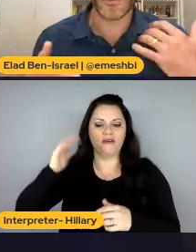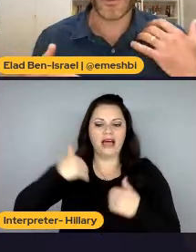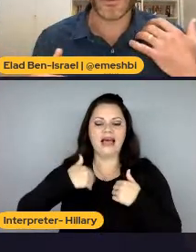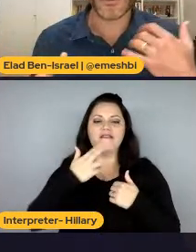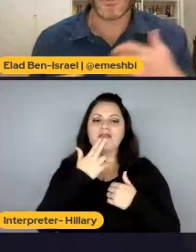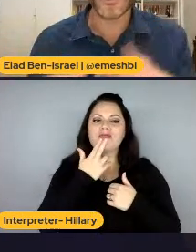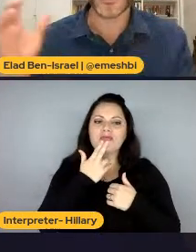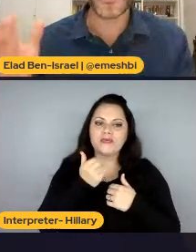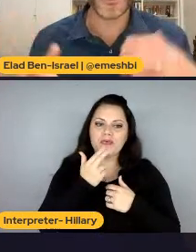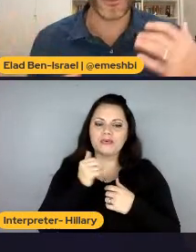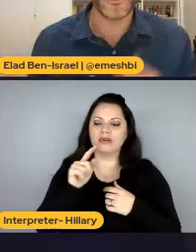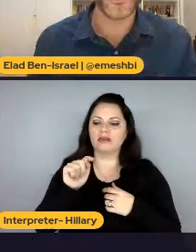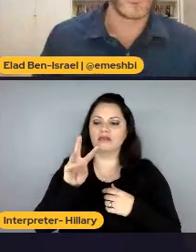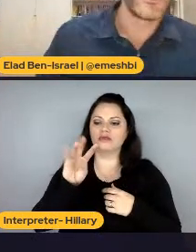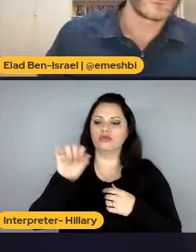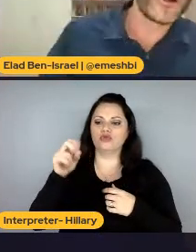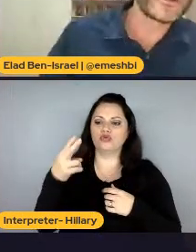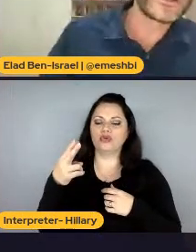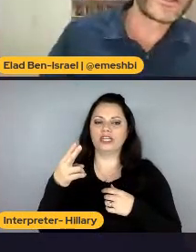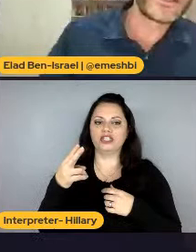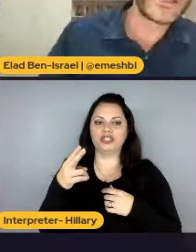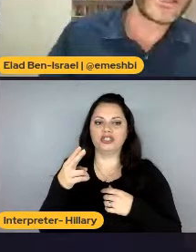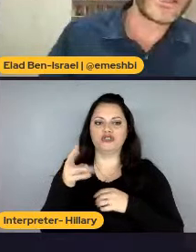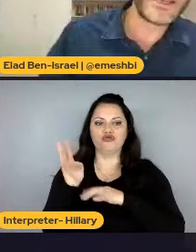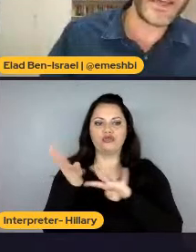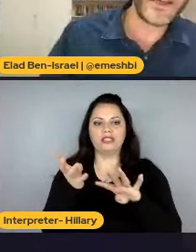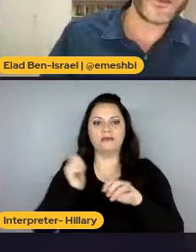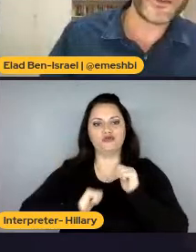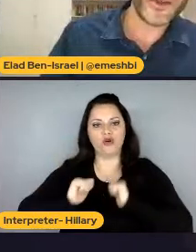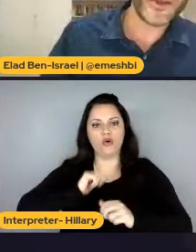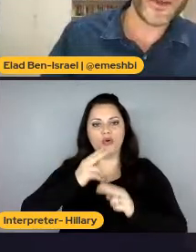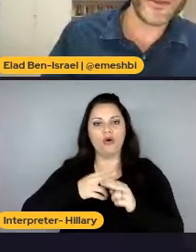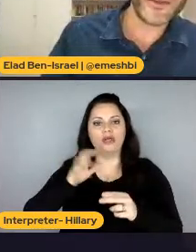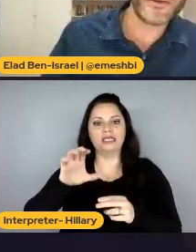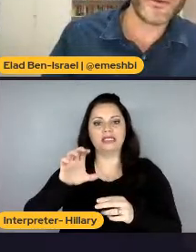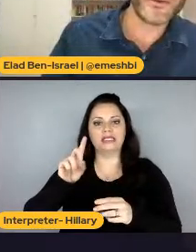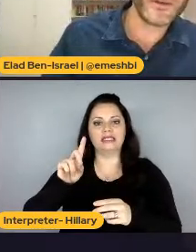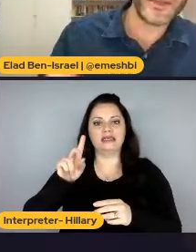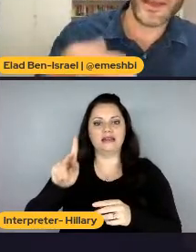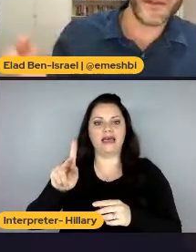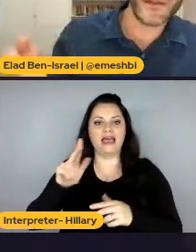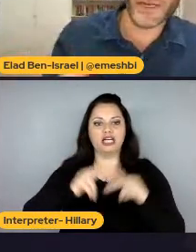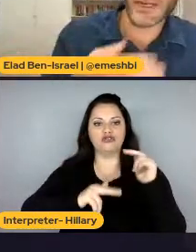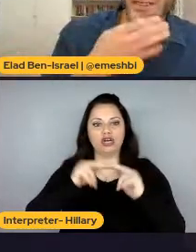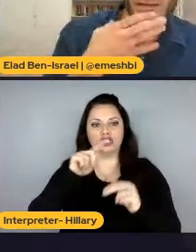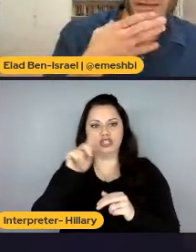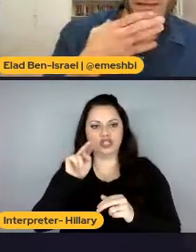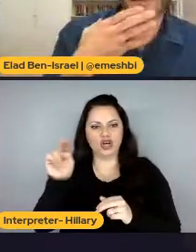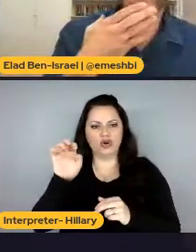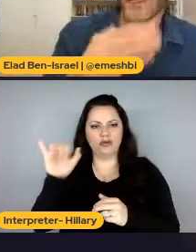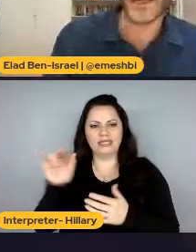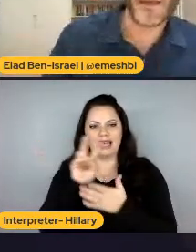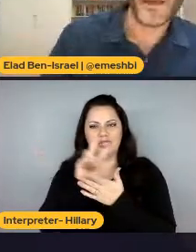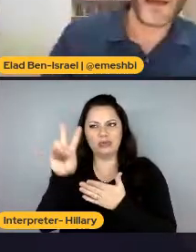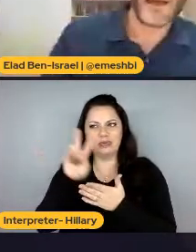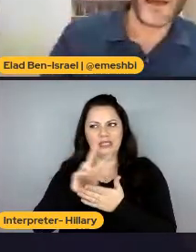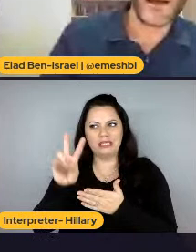Twitch stream show called CDK Construction Zone. It was like every 2 weeks on